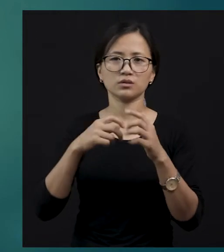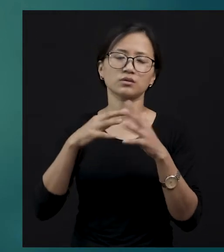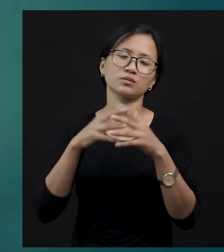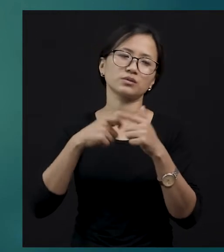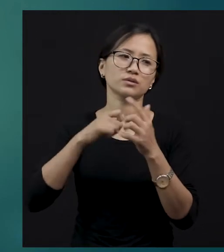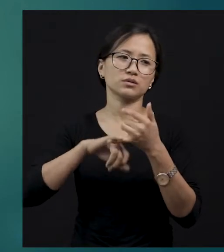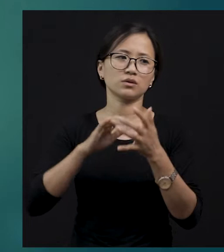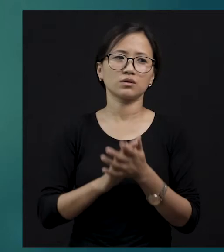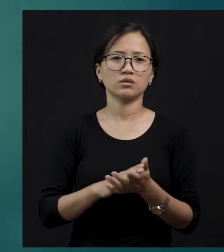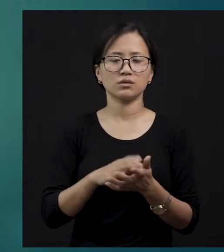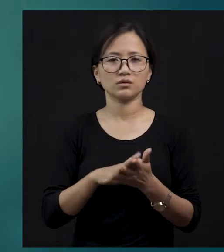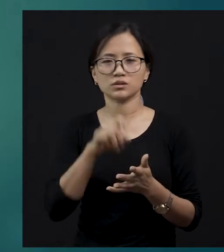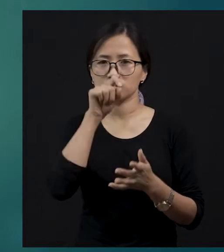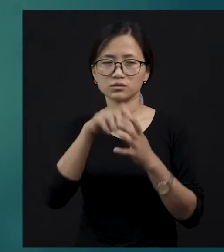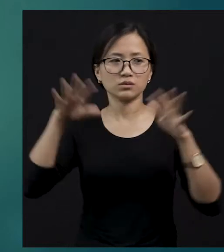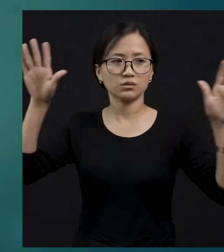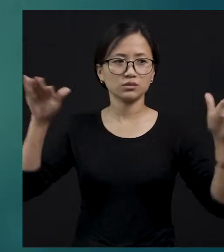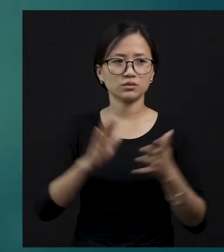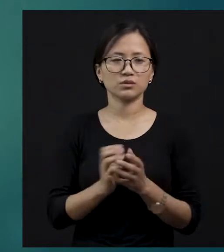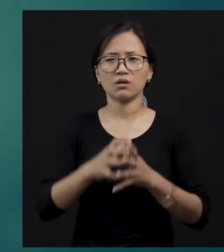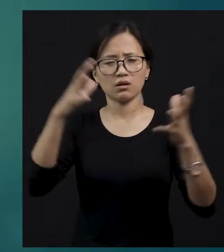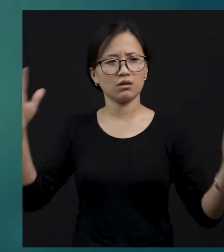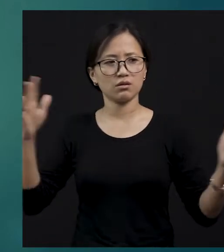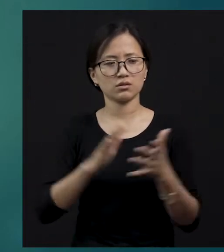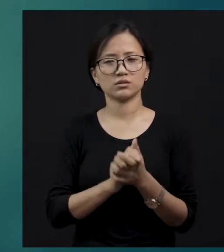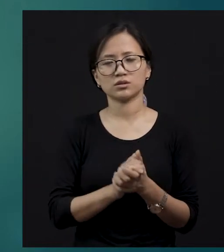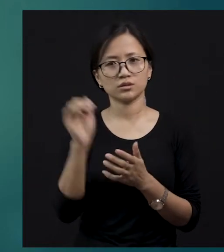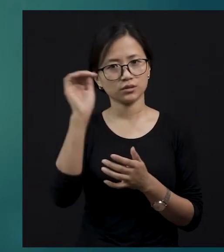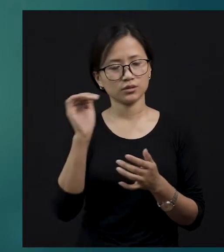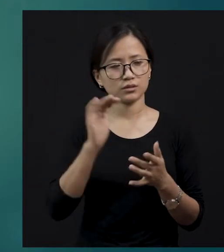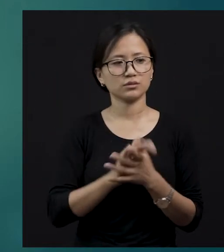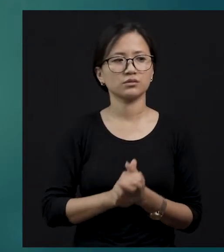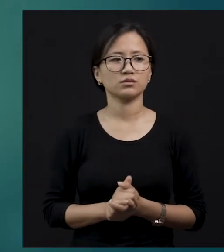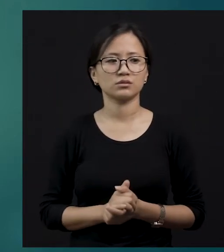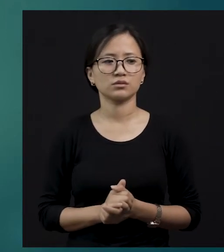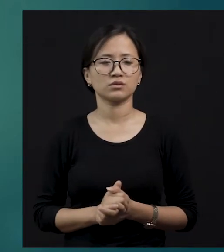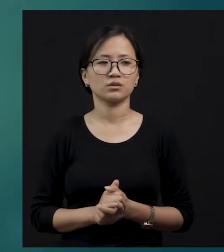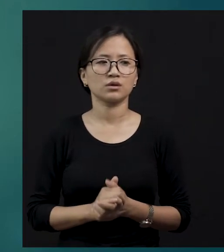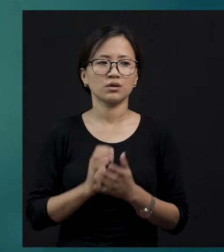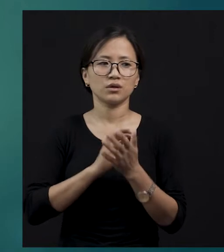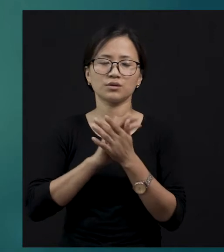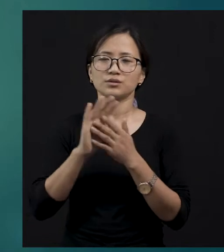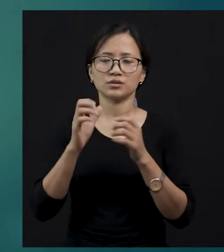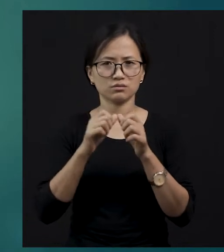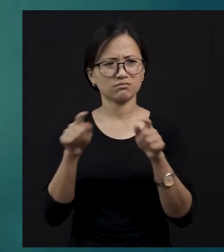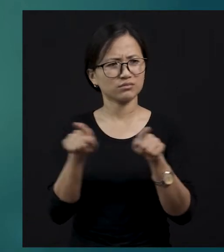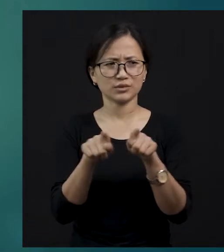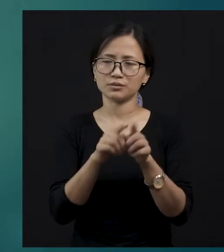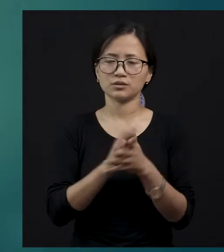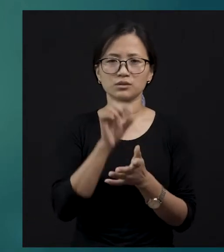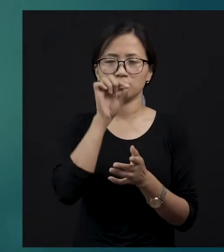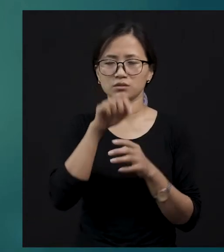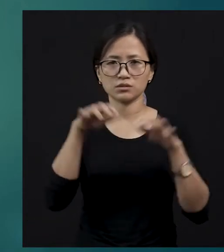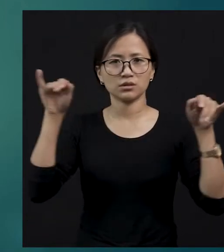family. I said rodent family, and we can even say the eagle family here. And hawk is a kind of eagle only. So they're always